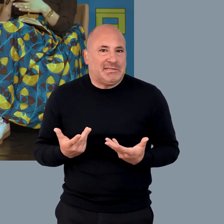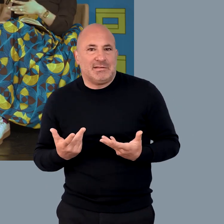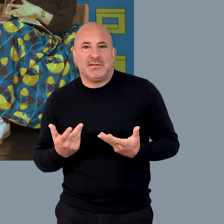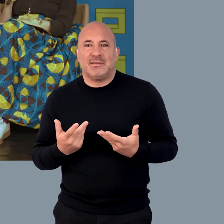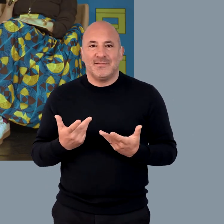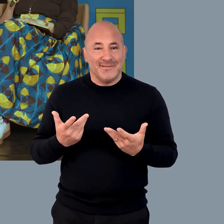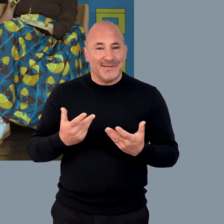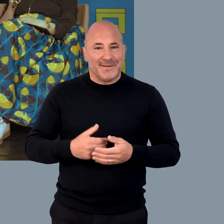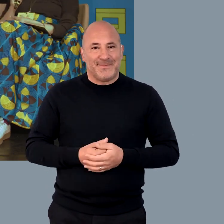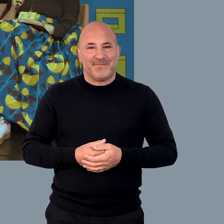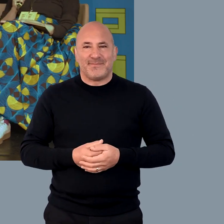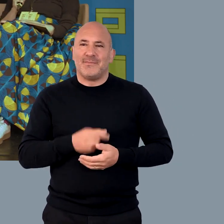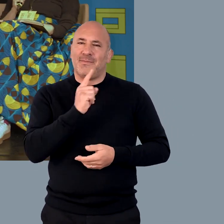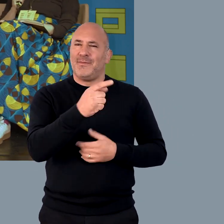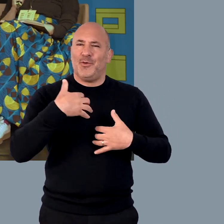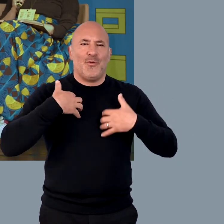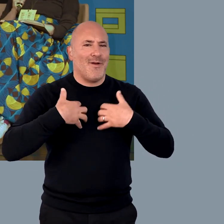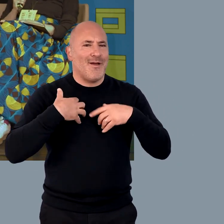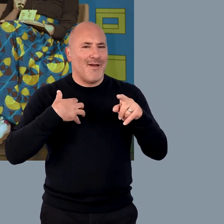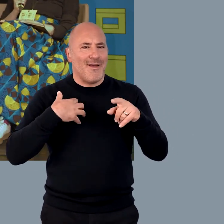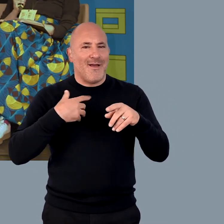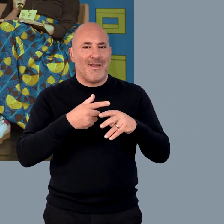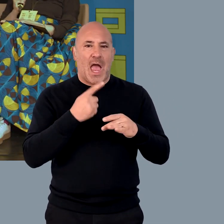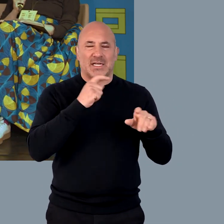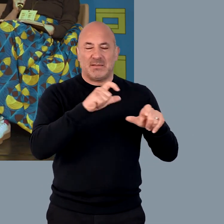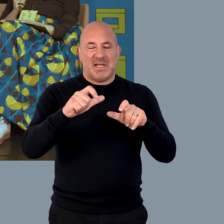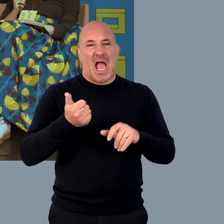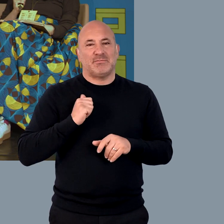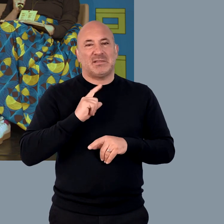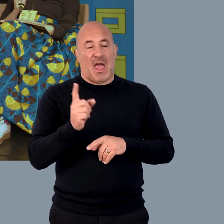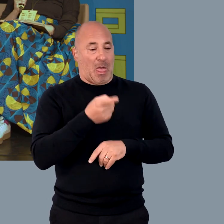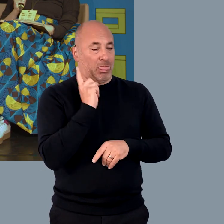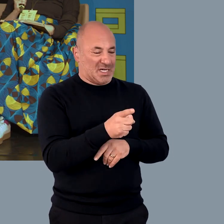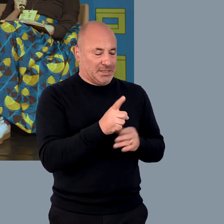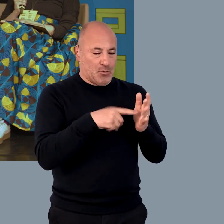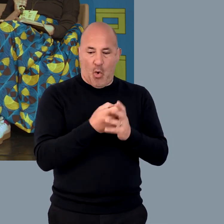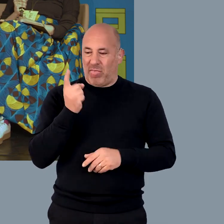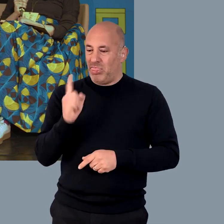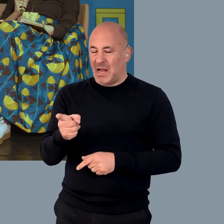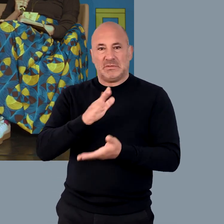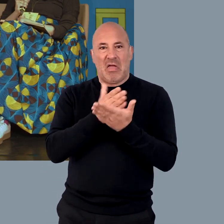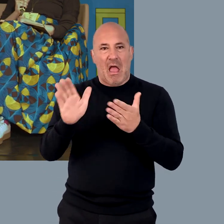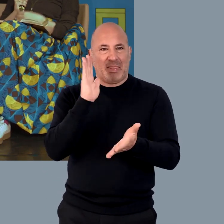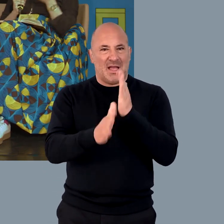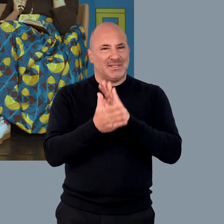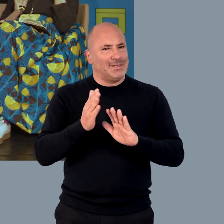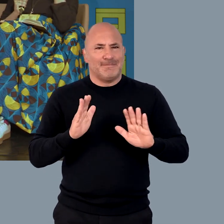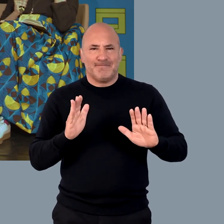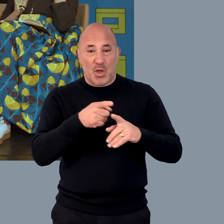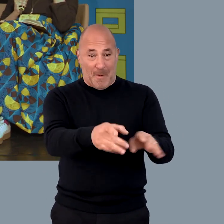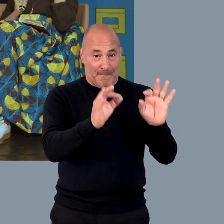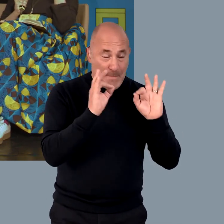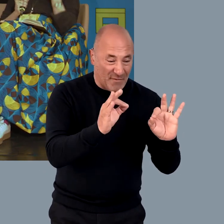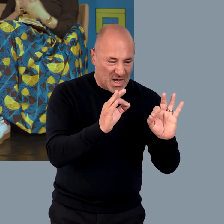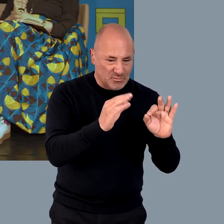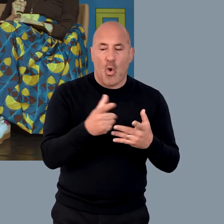any kind of action in this space. And that's actually another really interesting point, is that so many people expect, like, sustainability is black and white. It's either you're perfect at